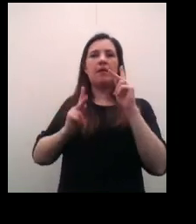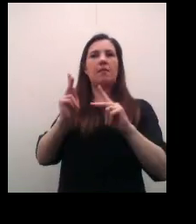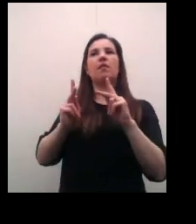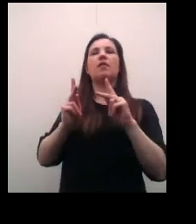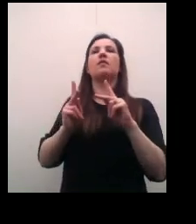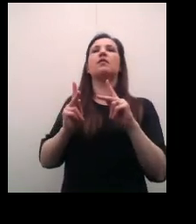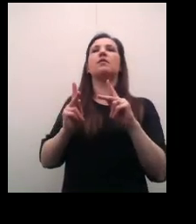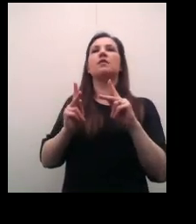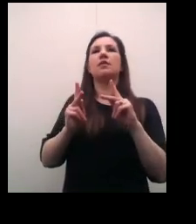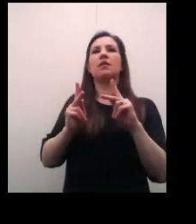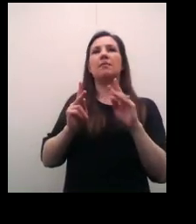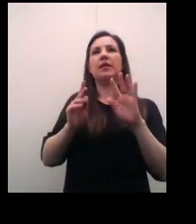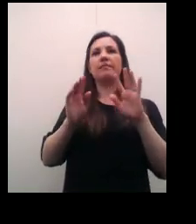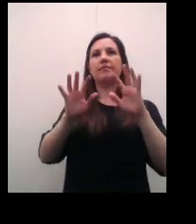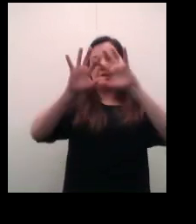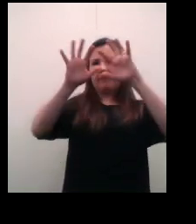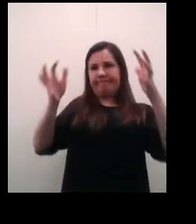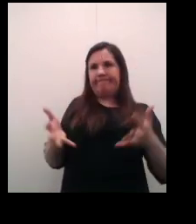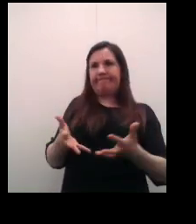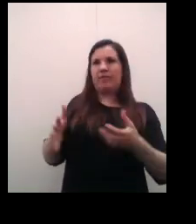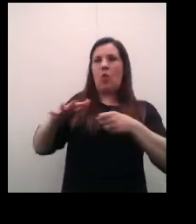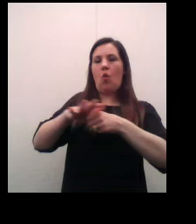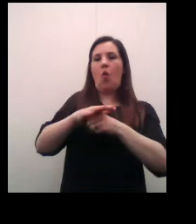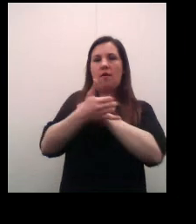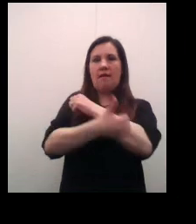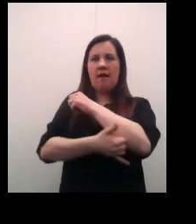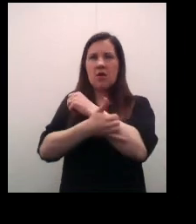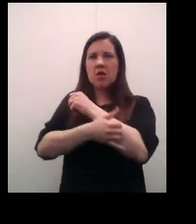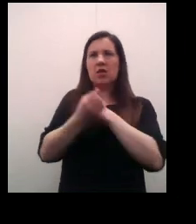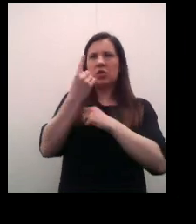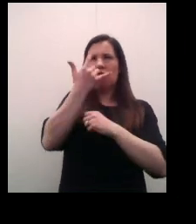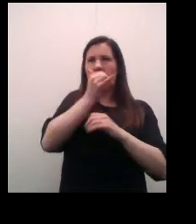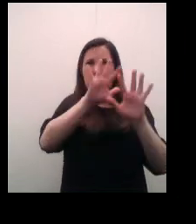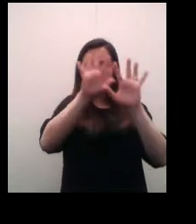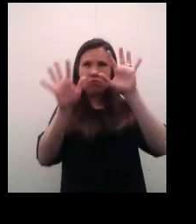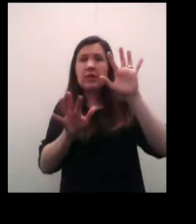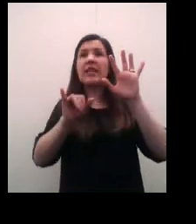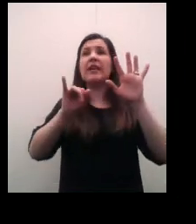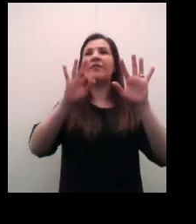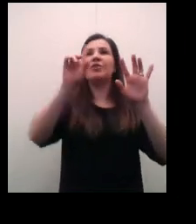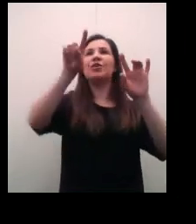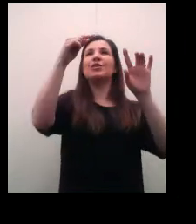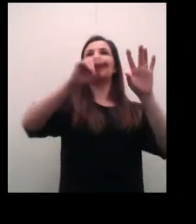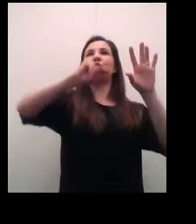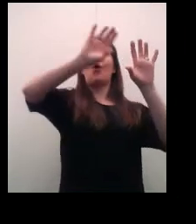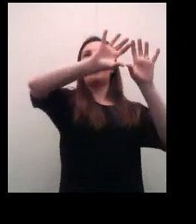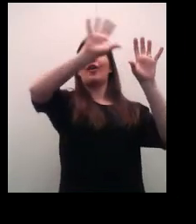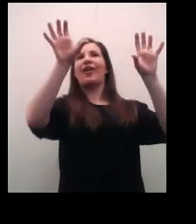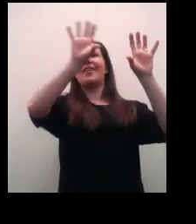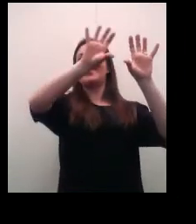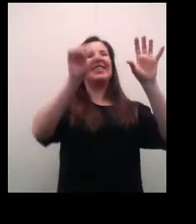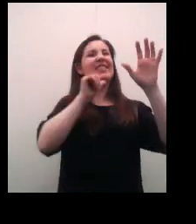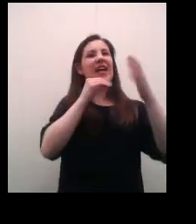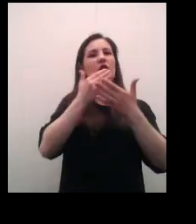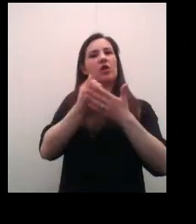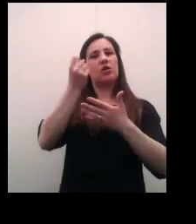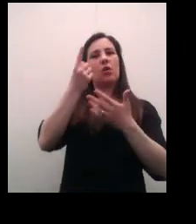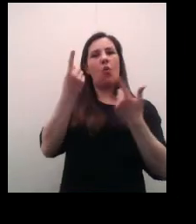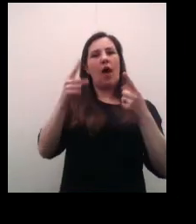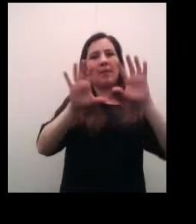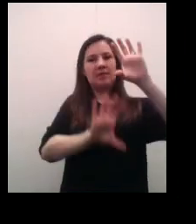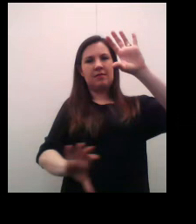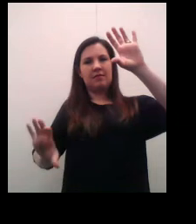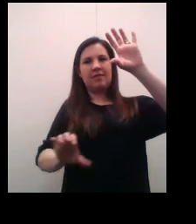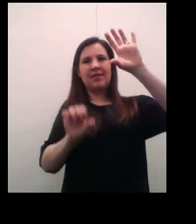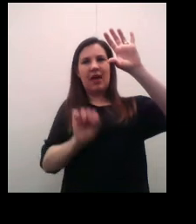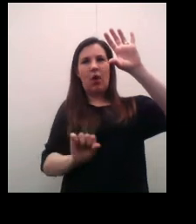based on the entire county. If we tested just people in northern Erie County, it wouldn't give us a good idea of what's happening in the south